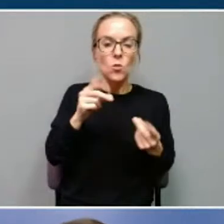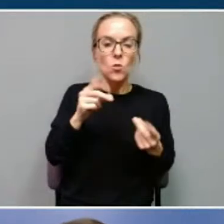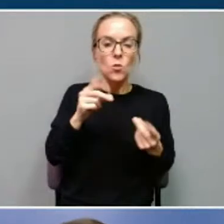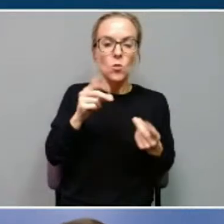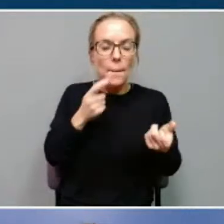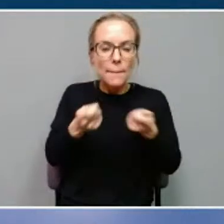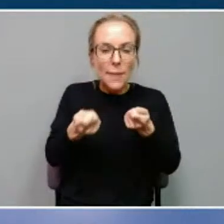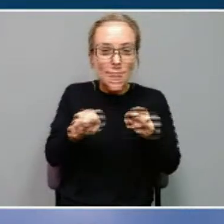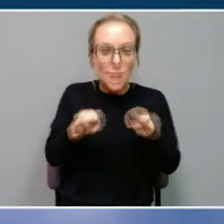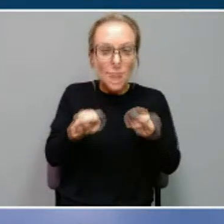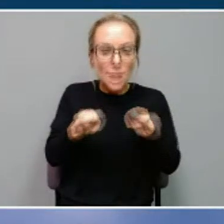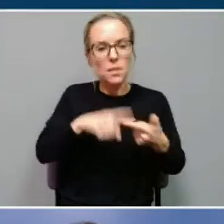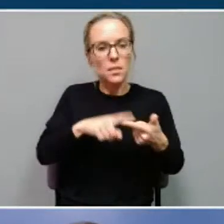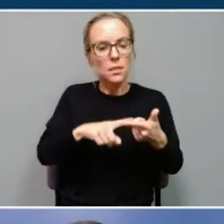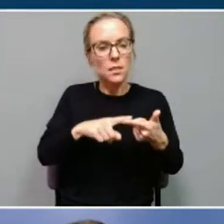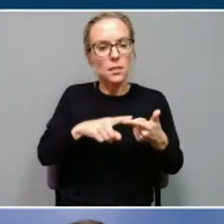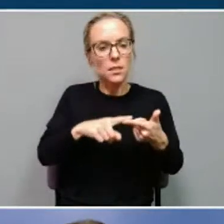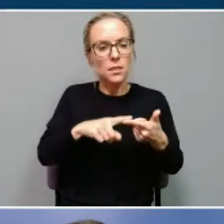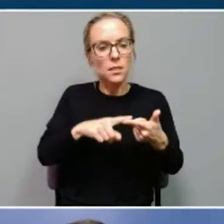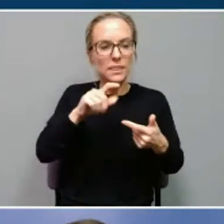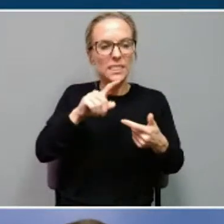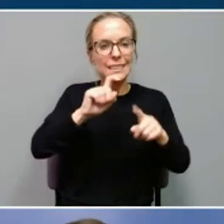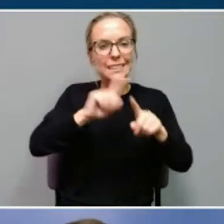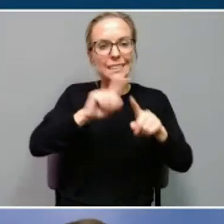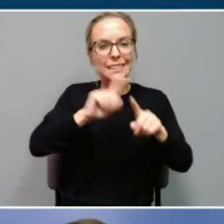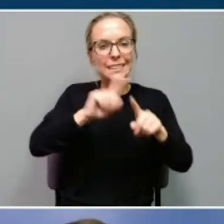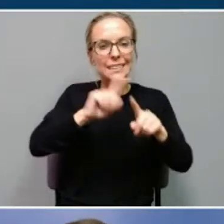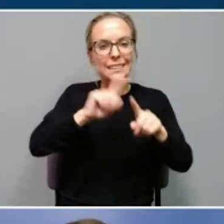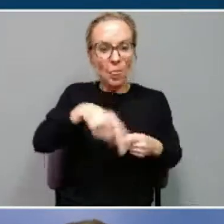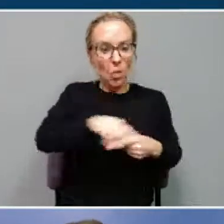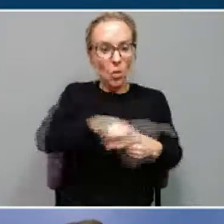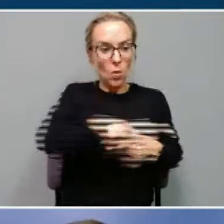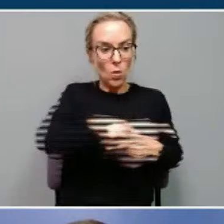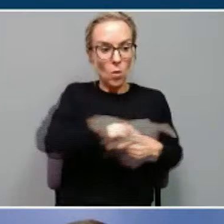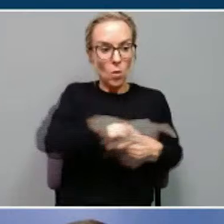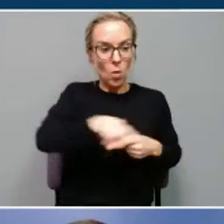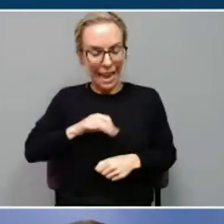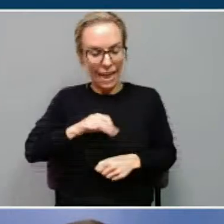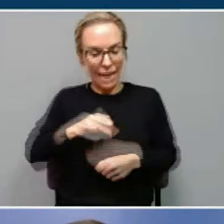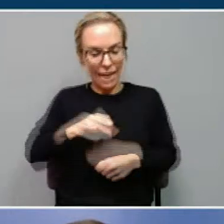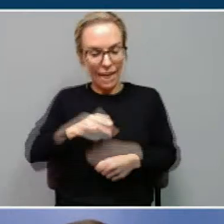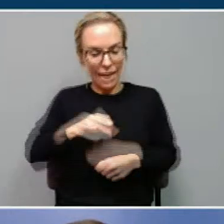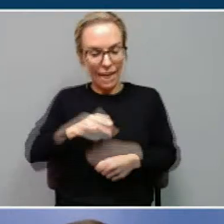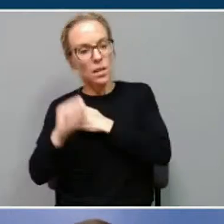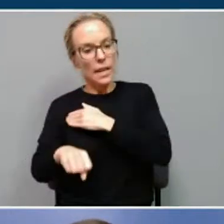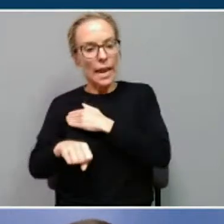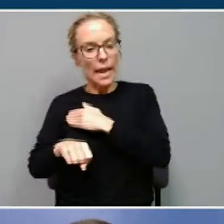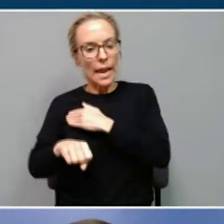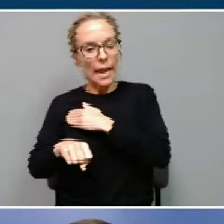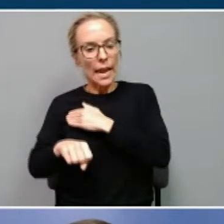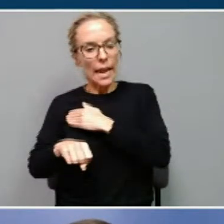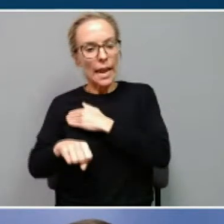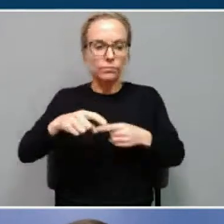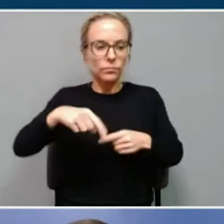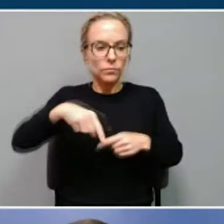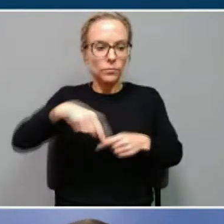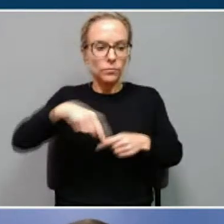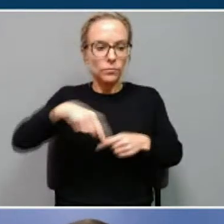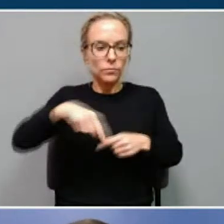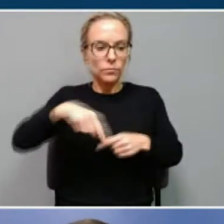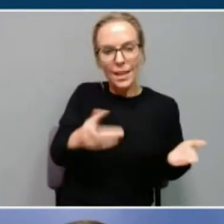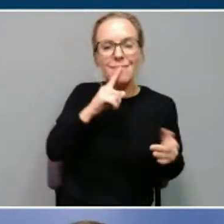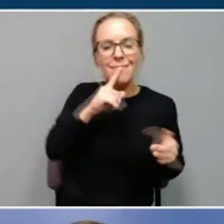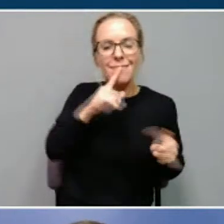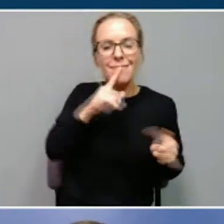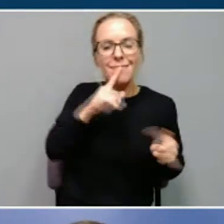much clinical staff as possible. It's also going to help when others are out because of COVID. They can take over food service, and